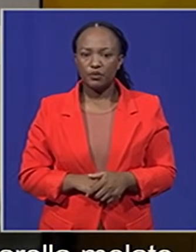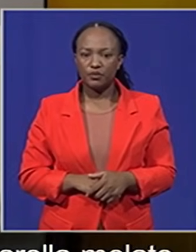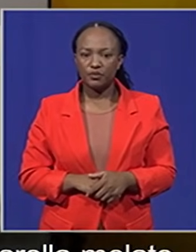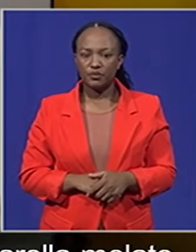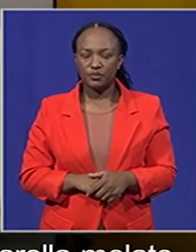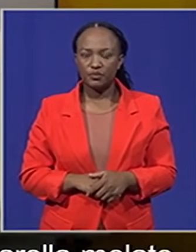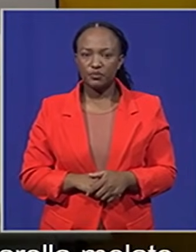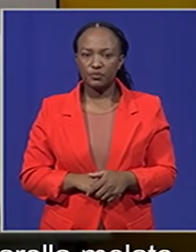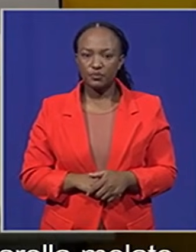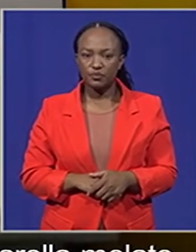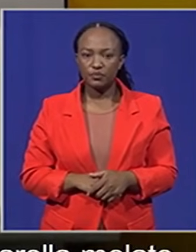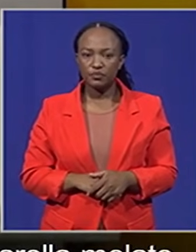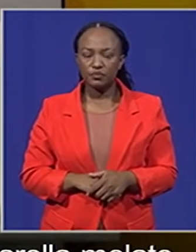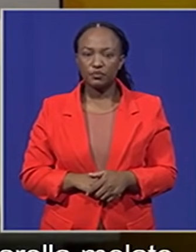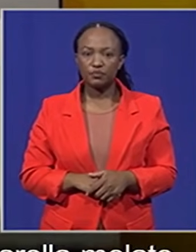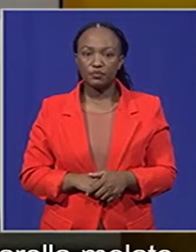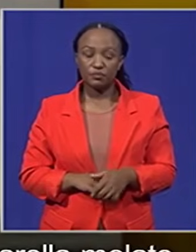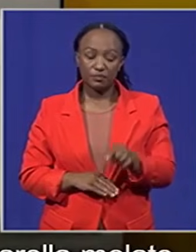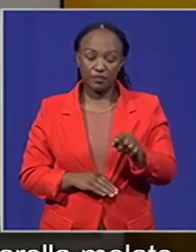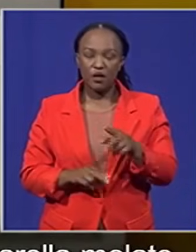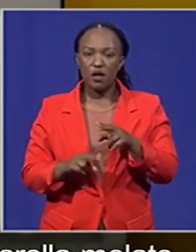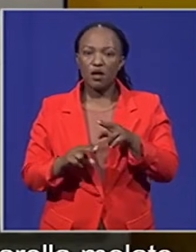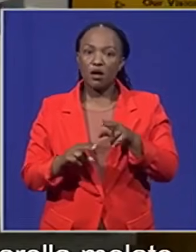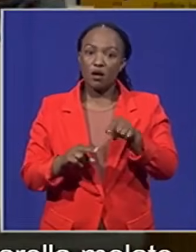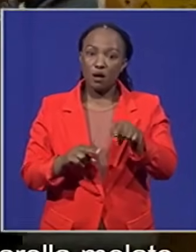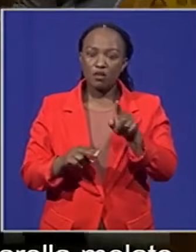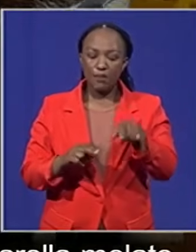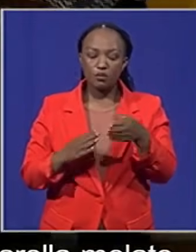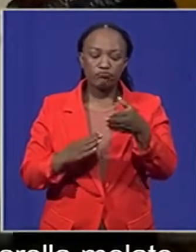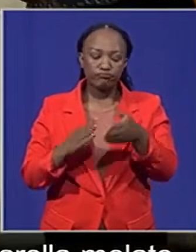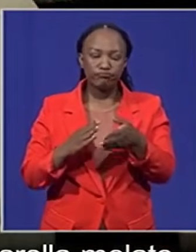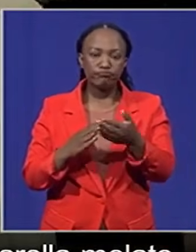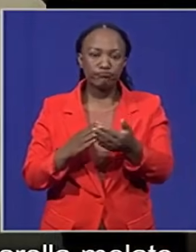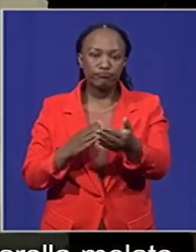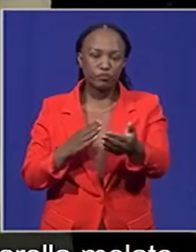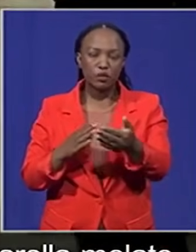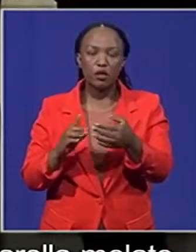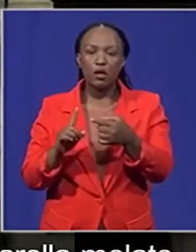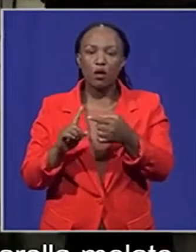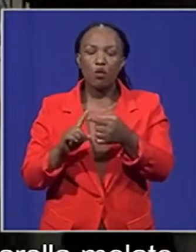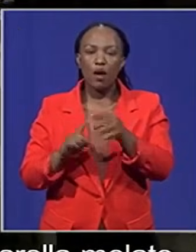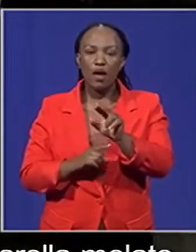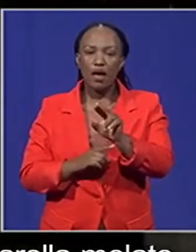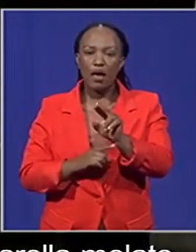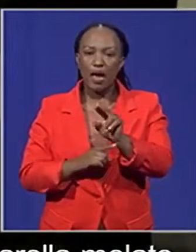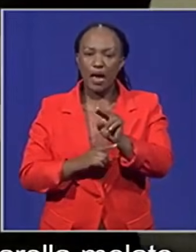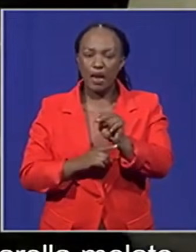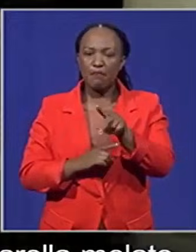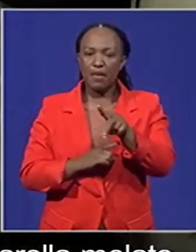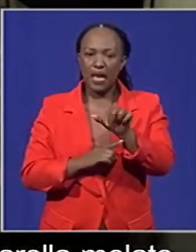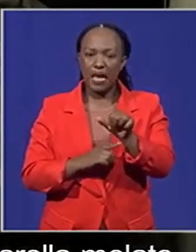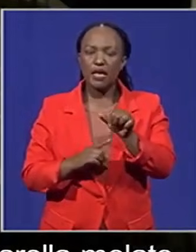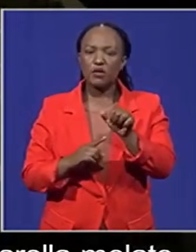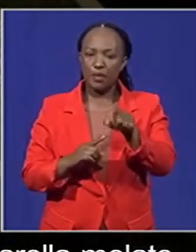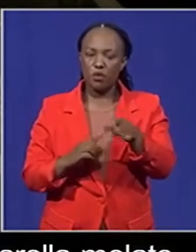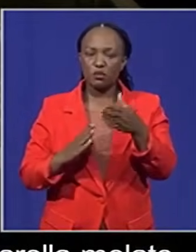Khutlo jwa Ferikgong ke nako ya go khutla ga paka ya ga Advocate Shamila Batohi jaaka mookamedi wa NPA mme ke yena mookamedi wa